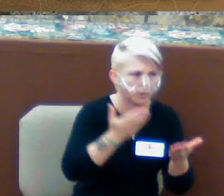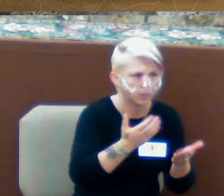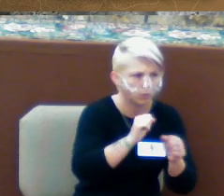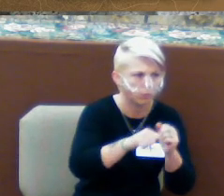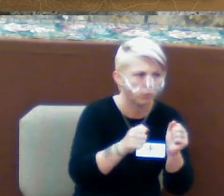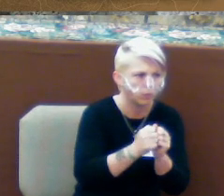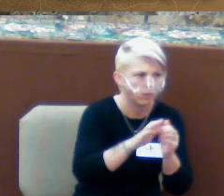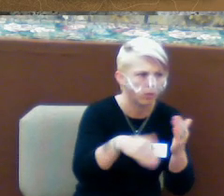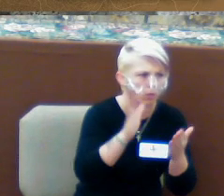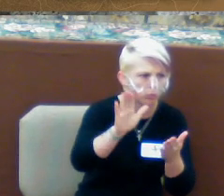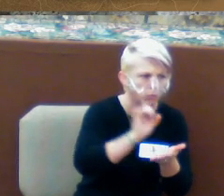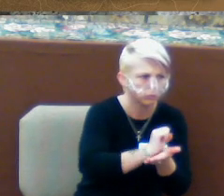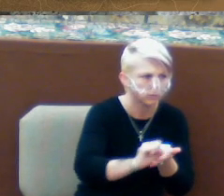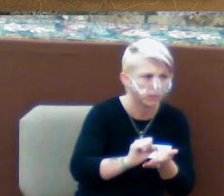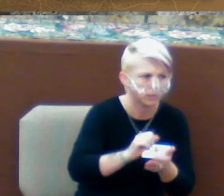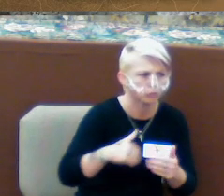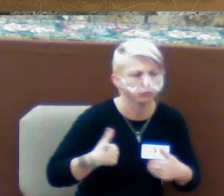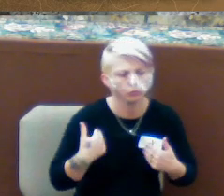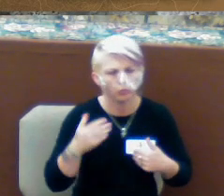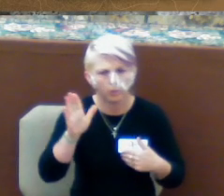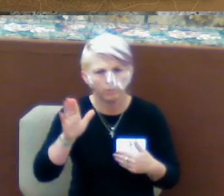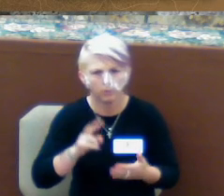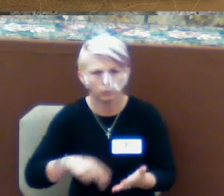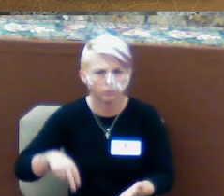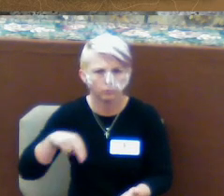to the joy of his resurrection.